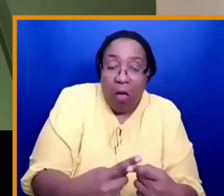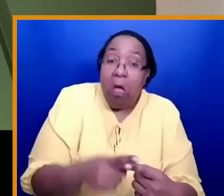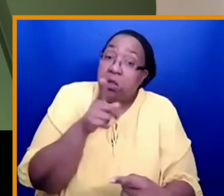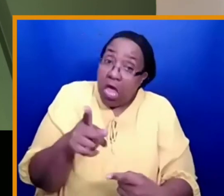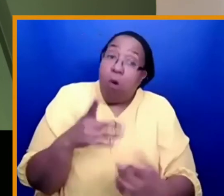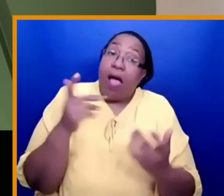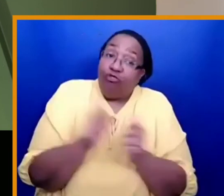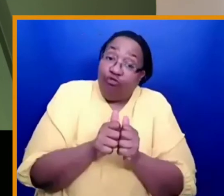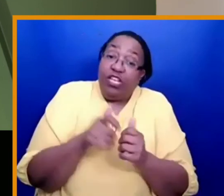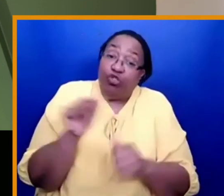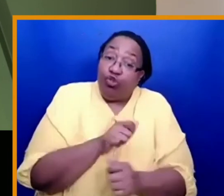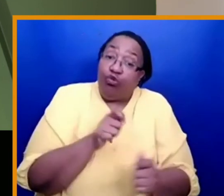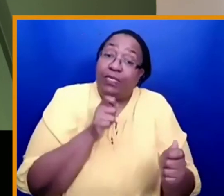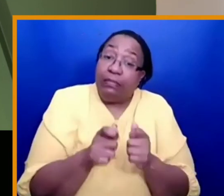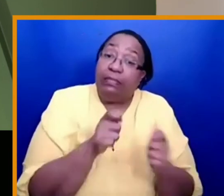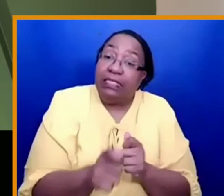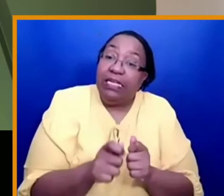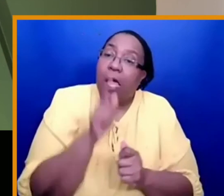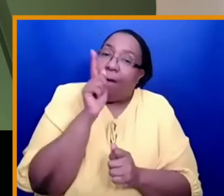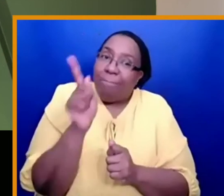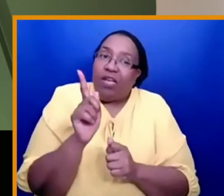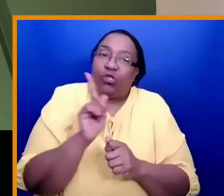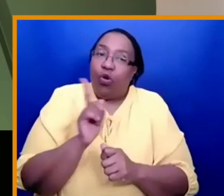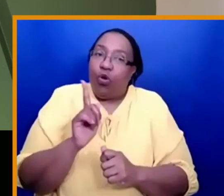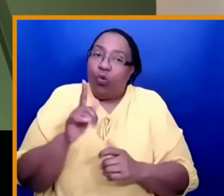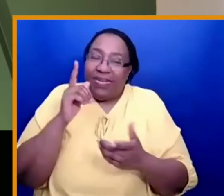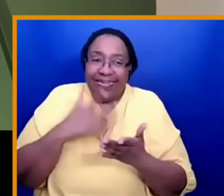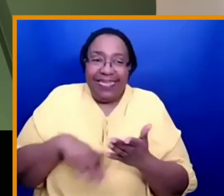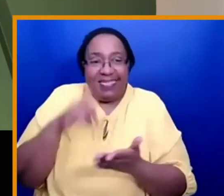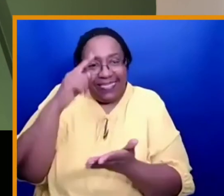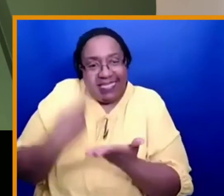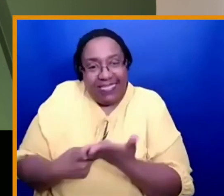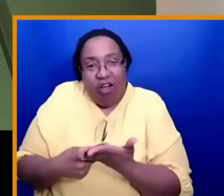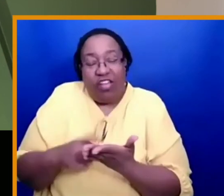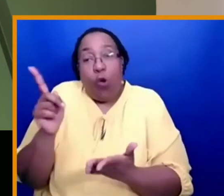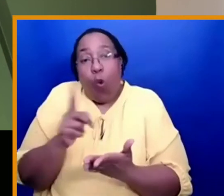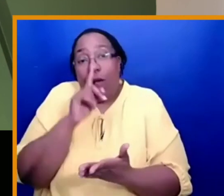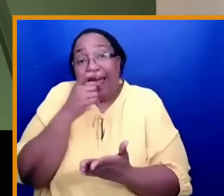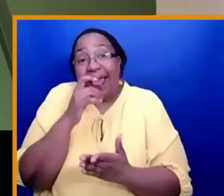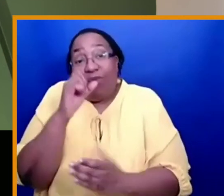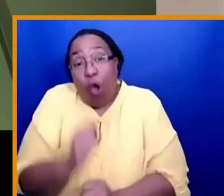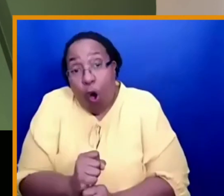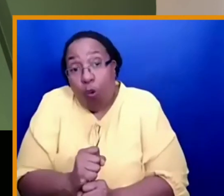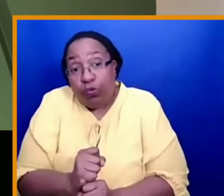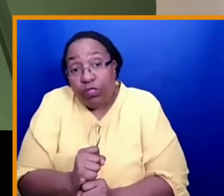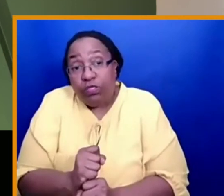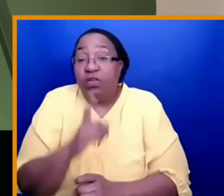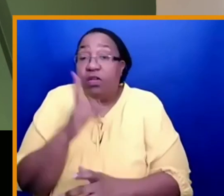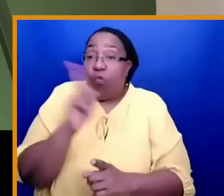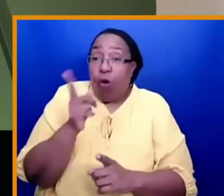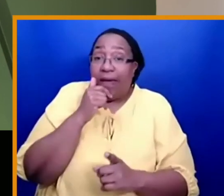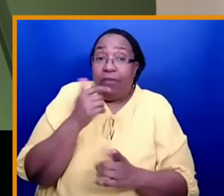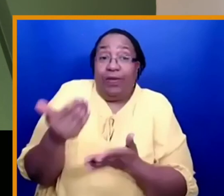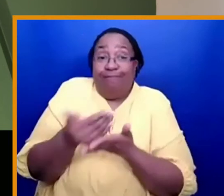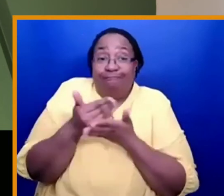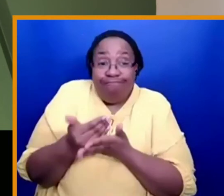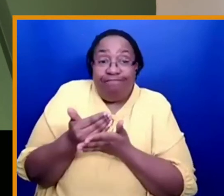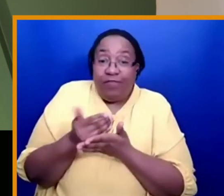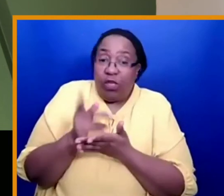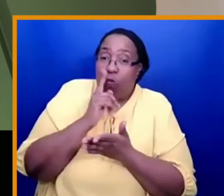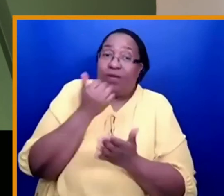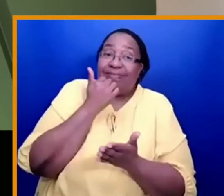out, and what is required to be weeded out from the data that they hold on the PNC? We need improved clarification on what data should be held